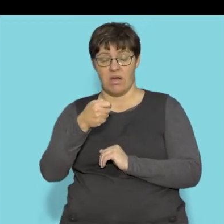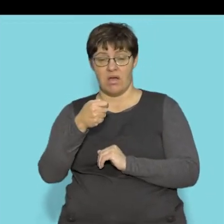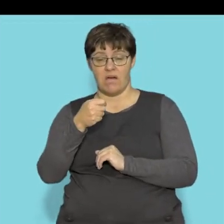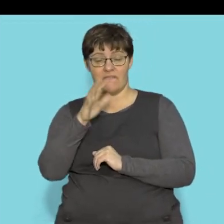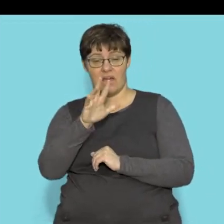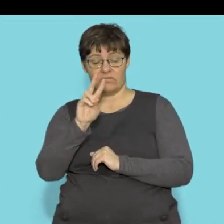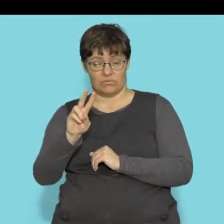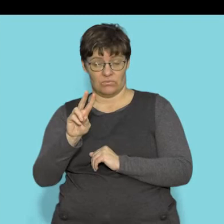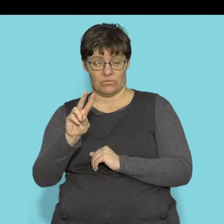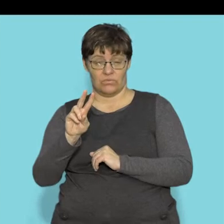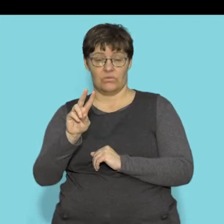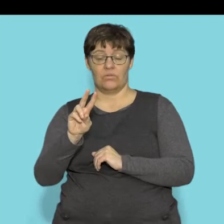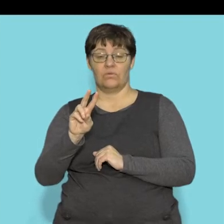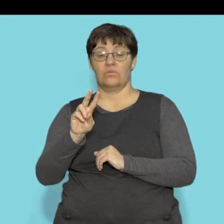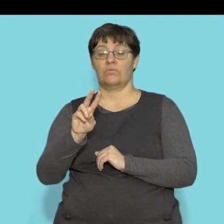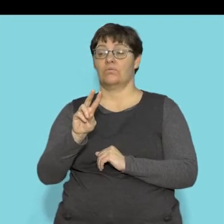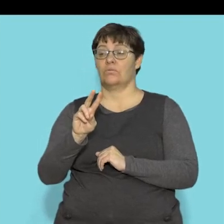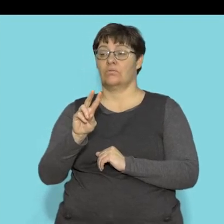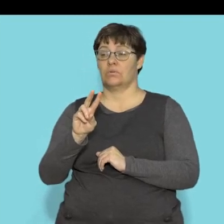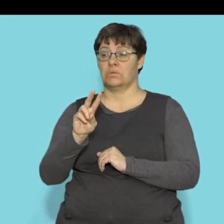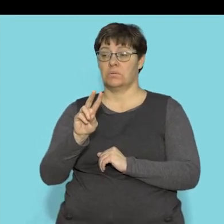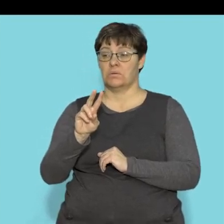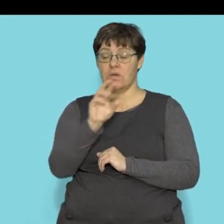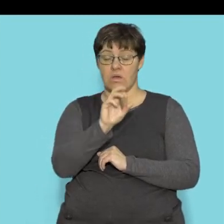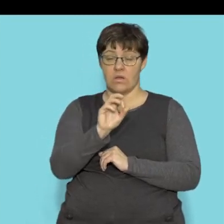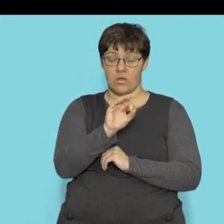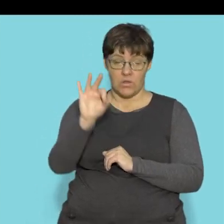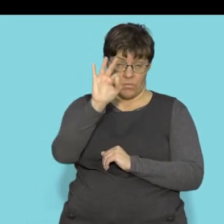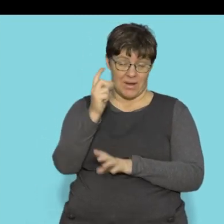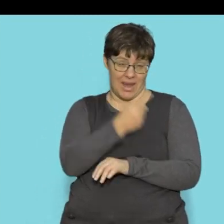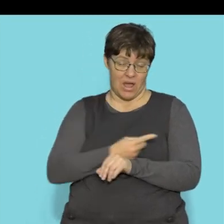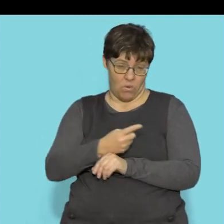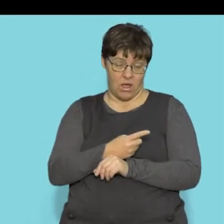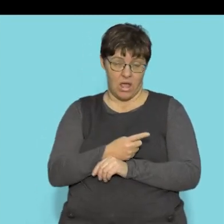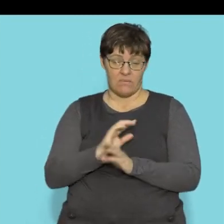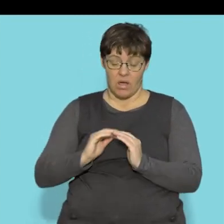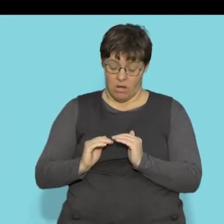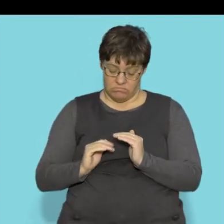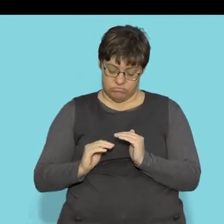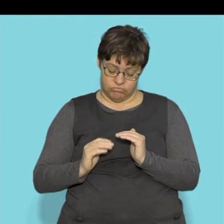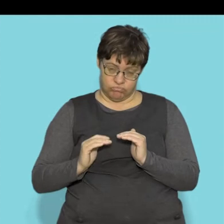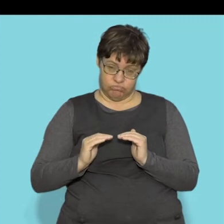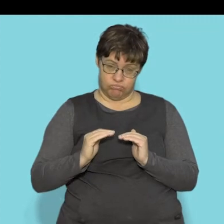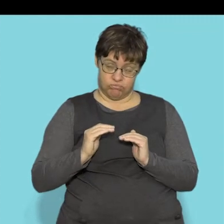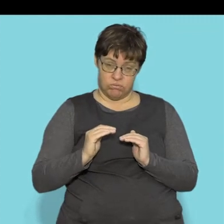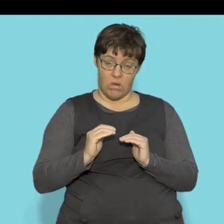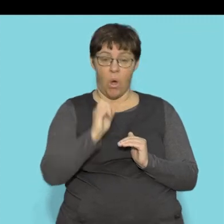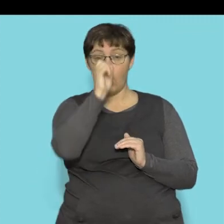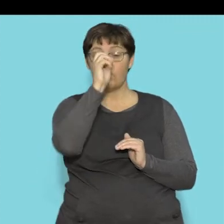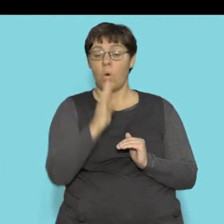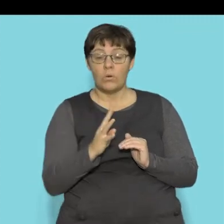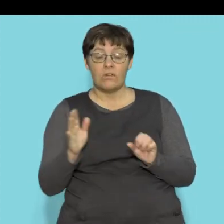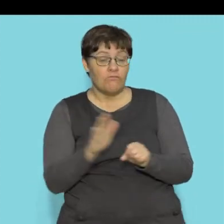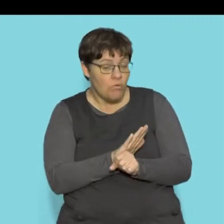0,52 meters cubed per hour. The pump automatically switches off the tank when it is a quarter